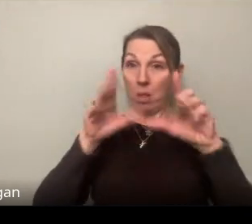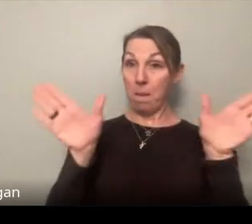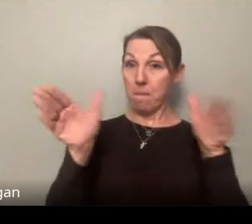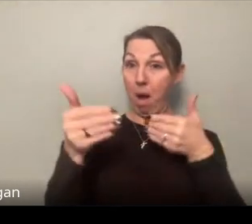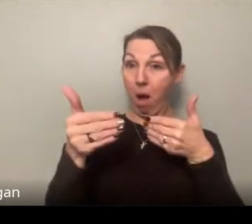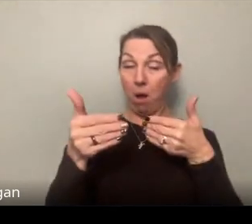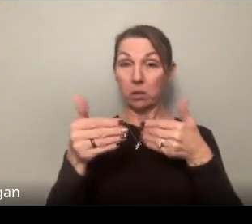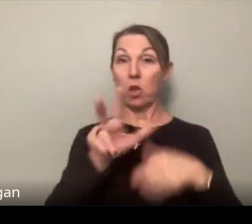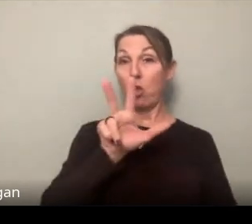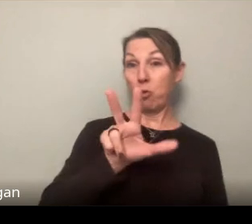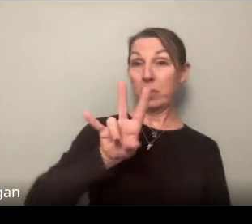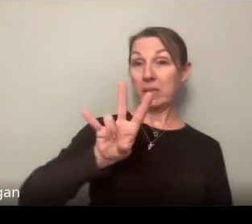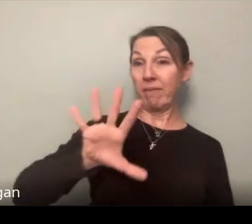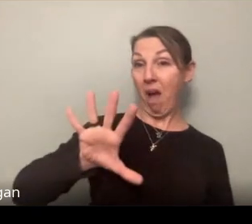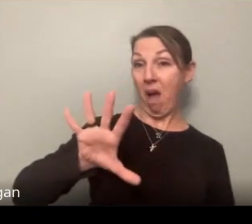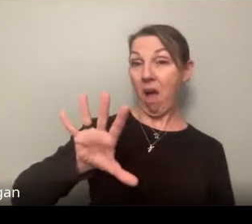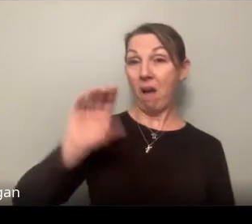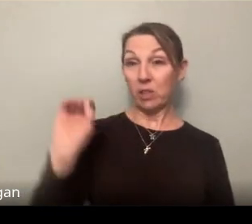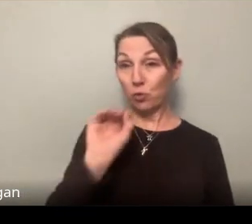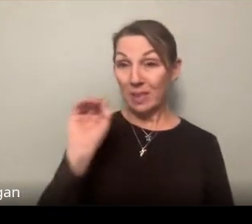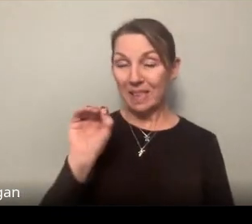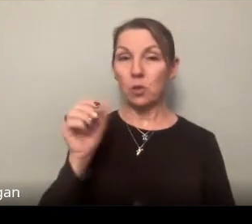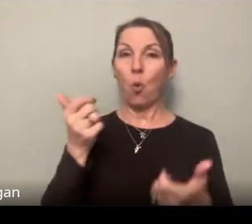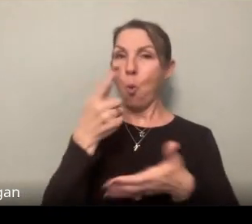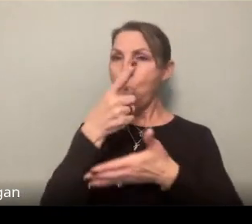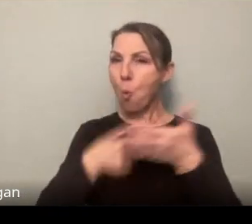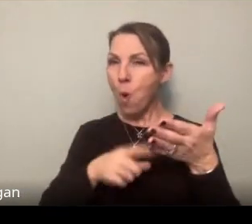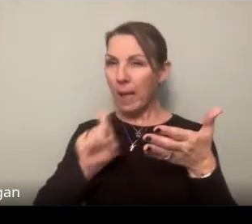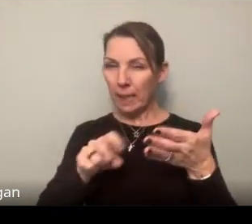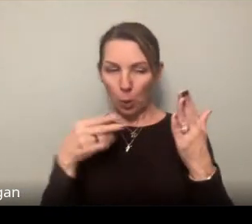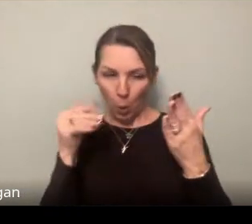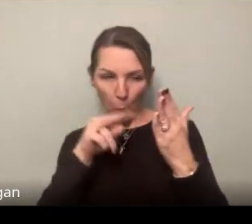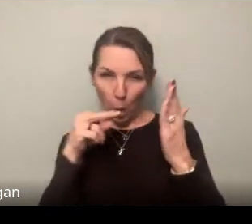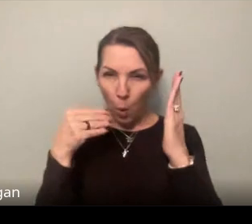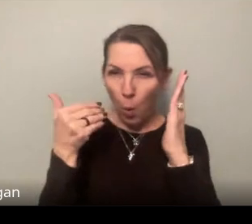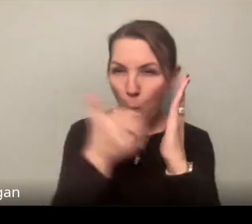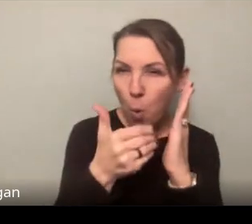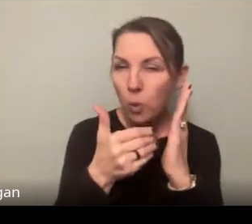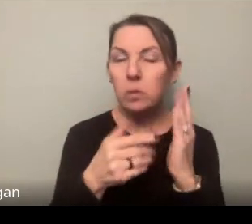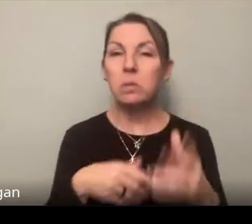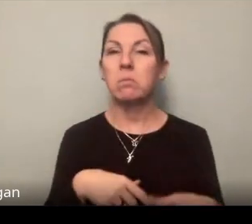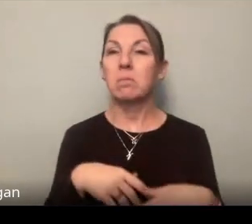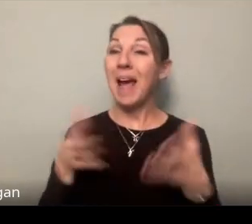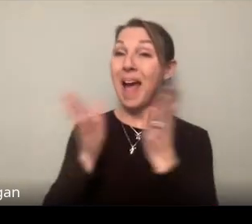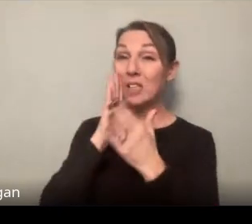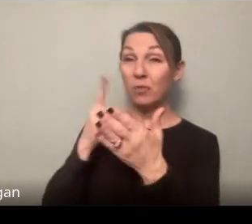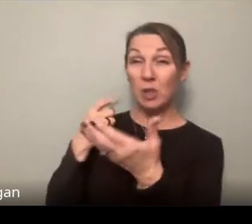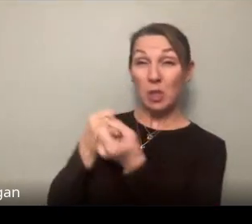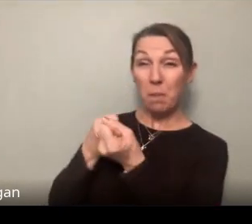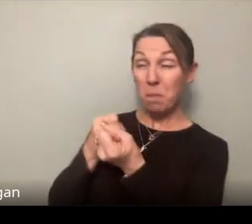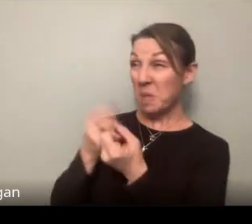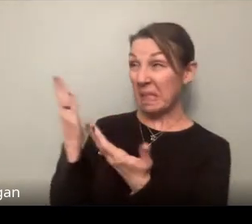like put it on 375 or what ingredients, I often need to look closer, ask for support. Or lately I